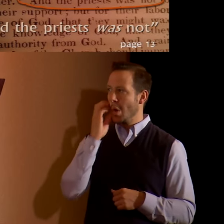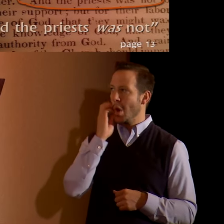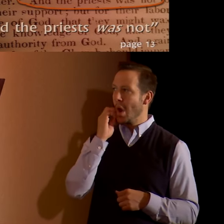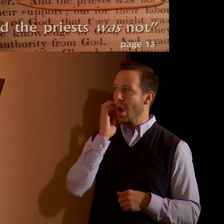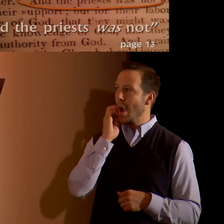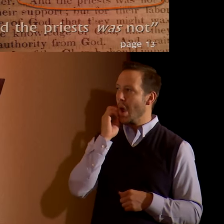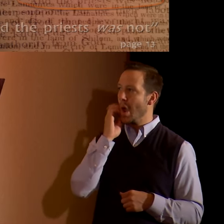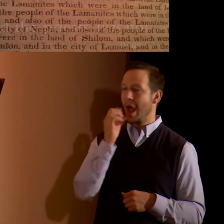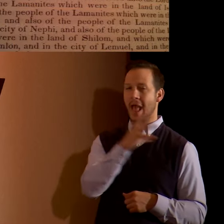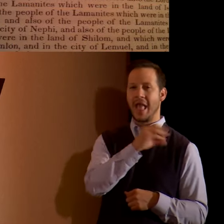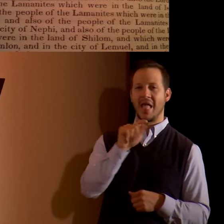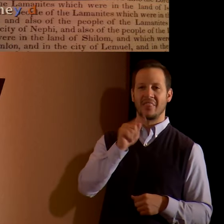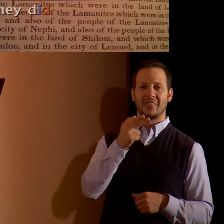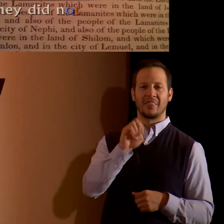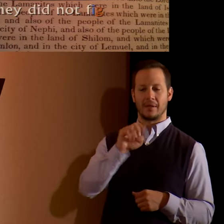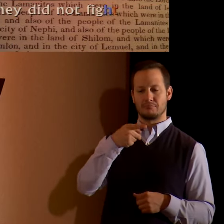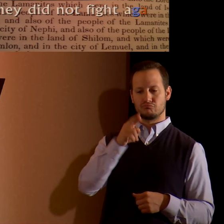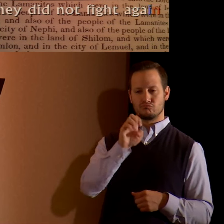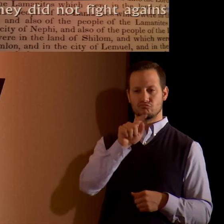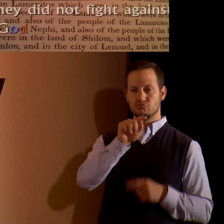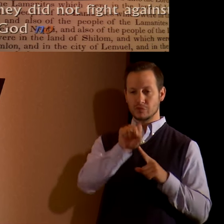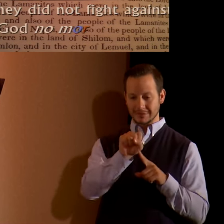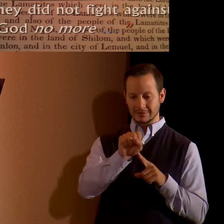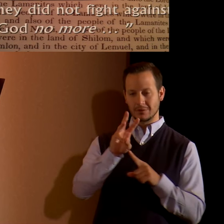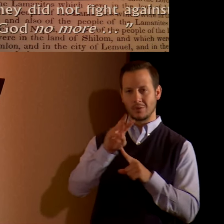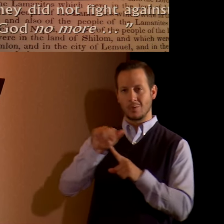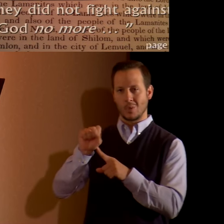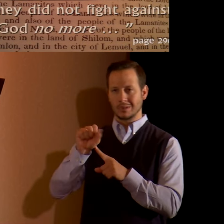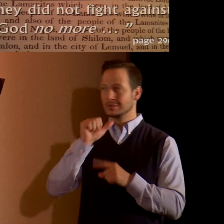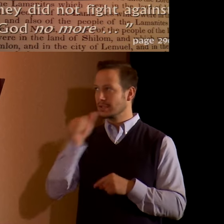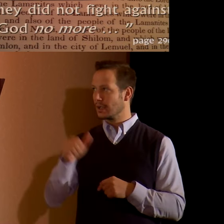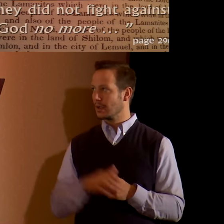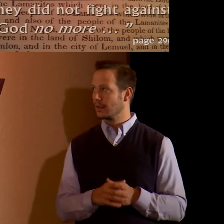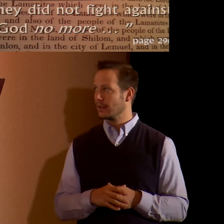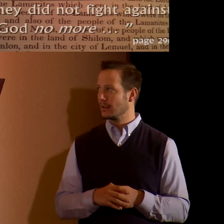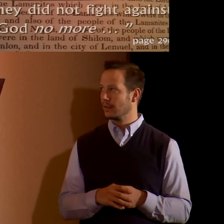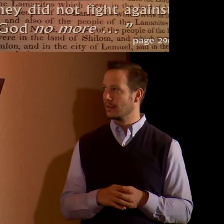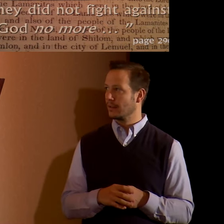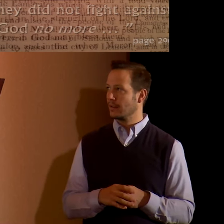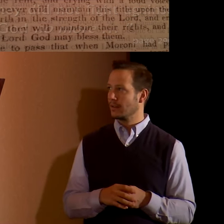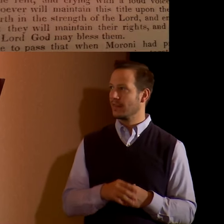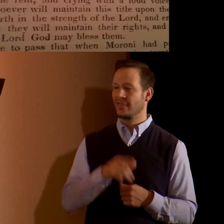not? They did not fight against God no more.